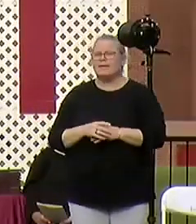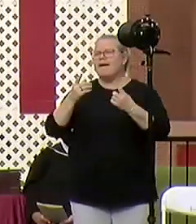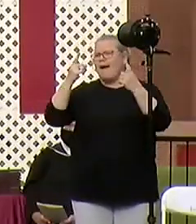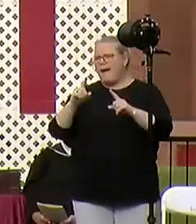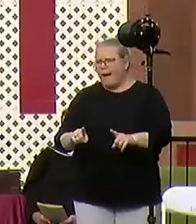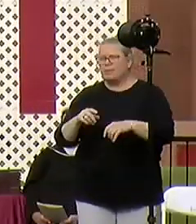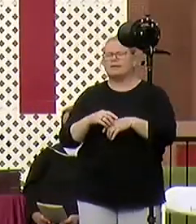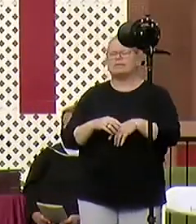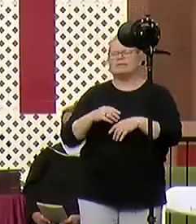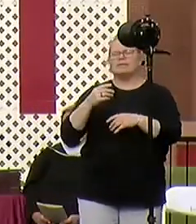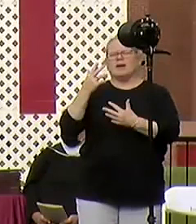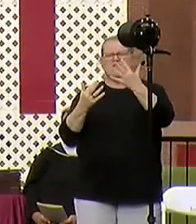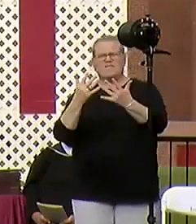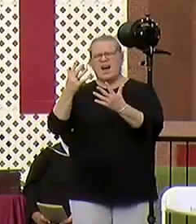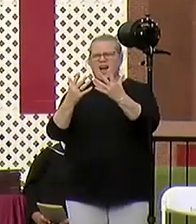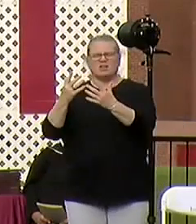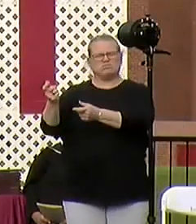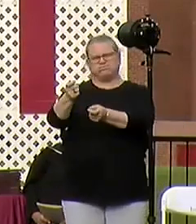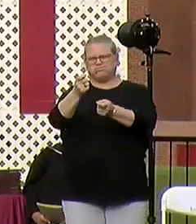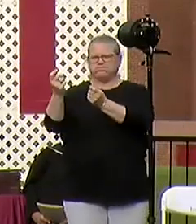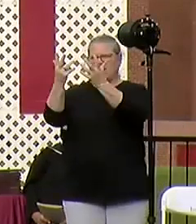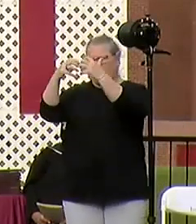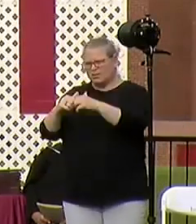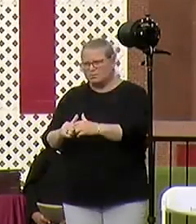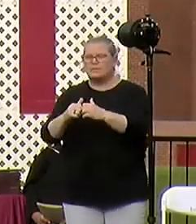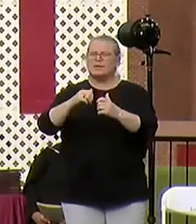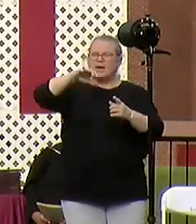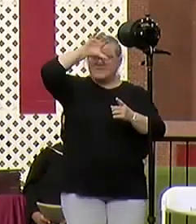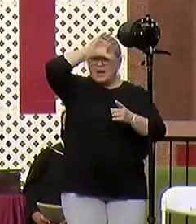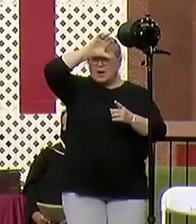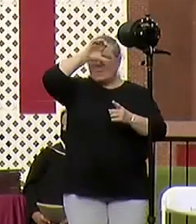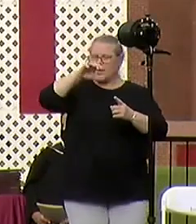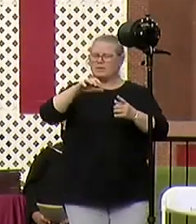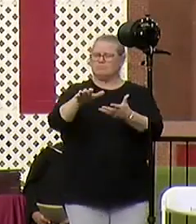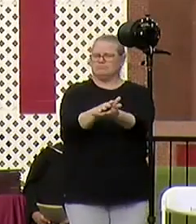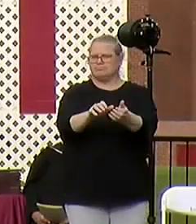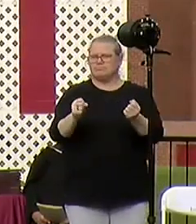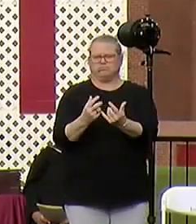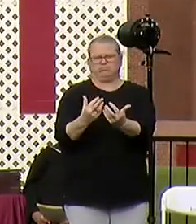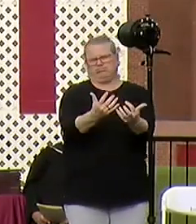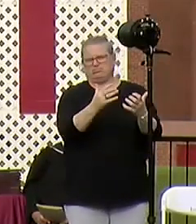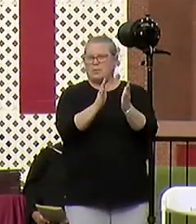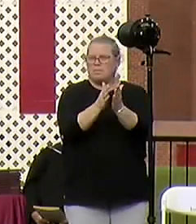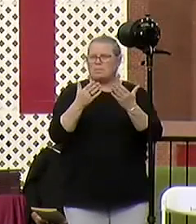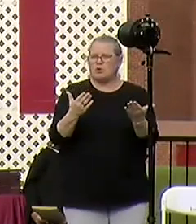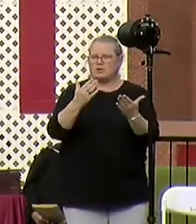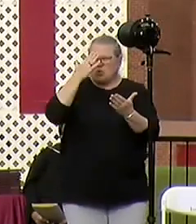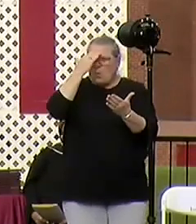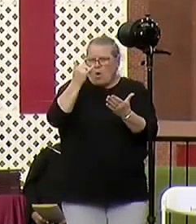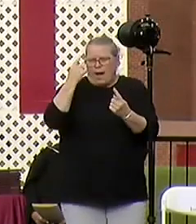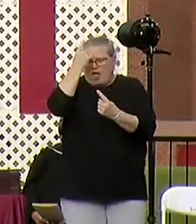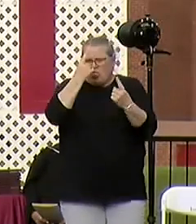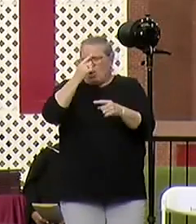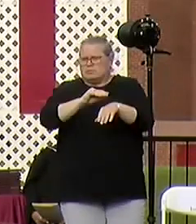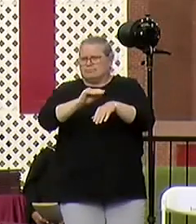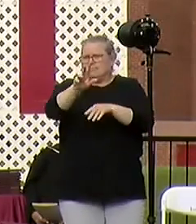to books, which have been outlawed because they are thought to cause unhappiness. Toward the beginning of the novel, when that